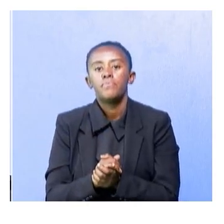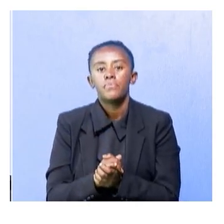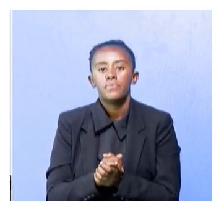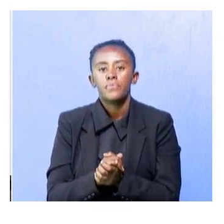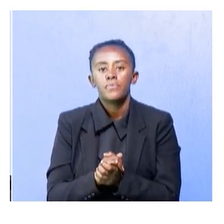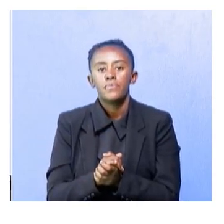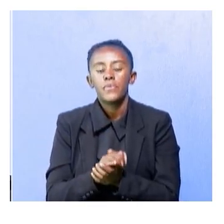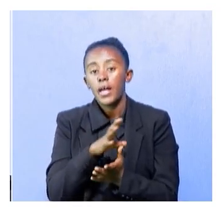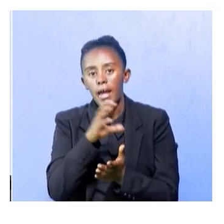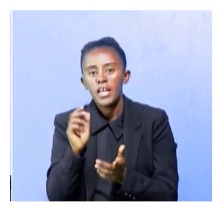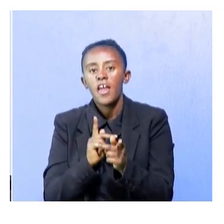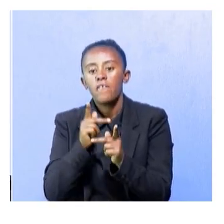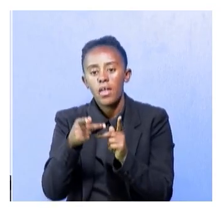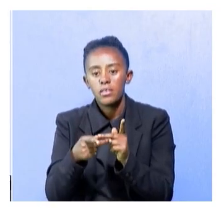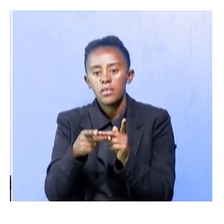an event